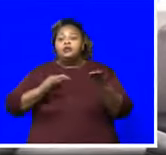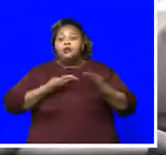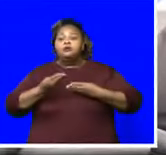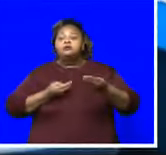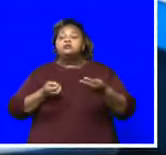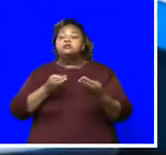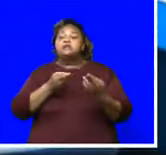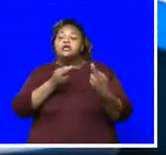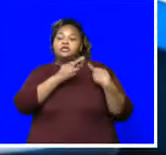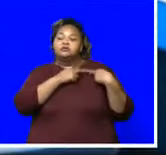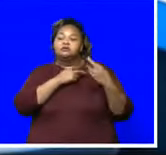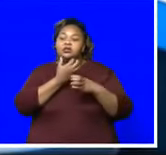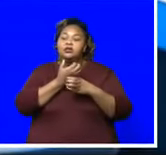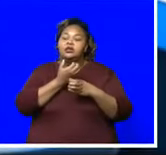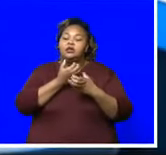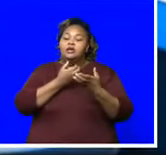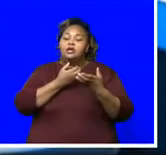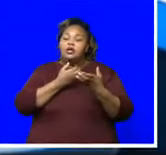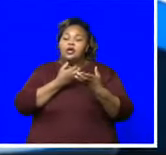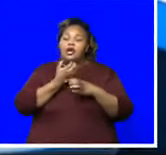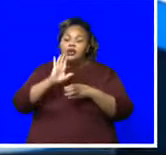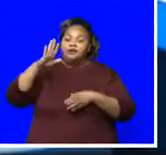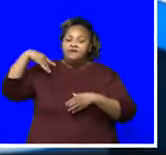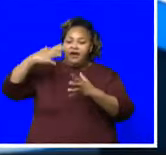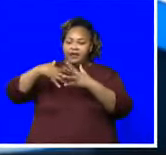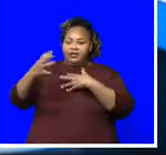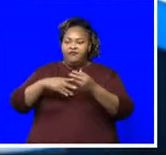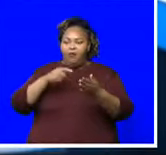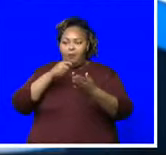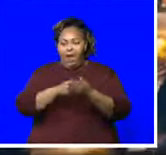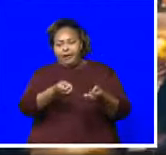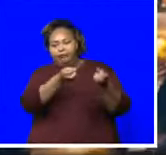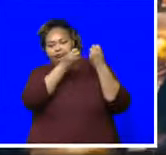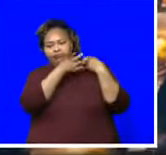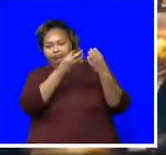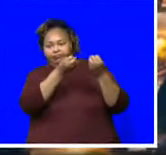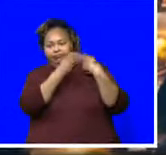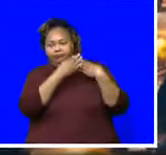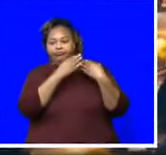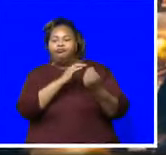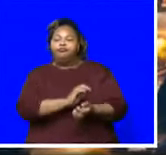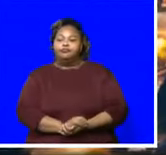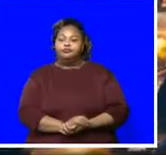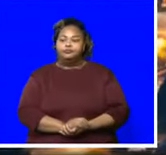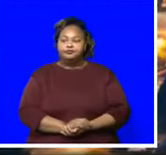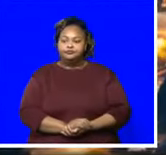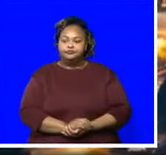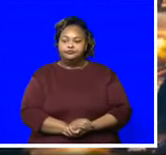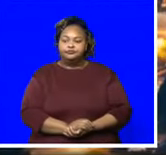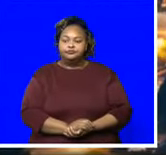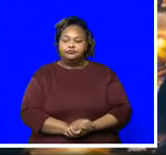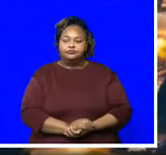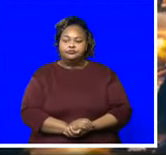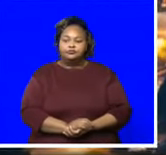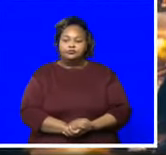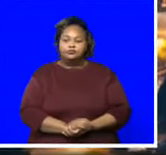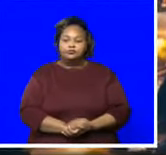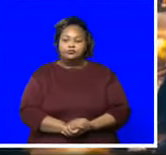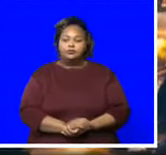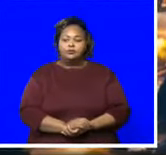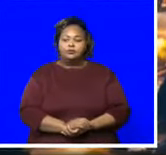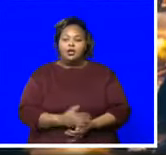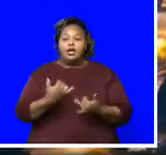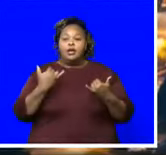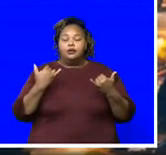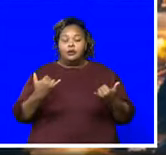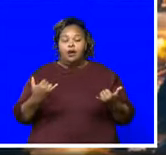kusebenta. Nelvengos Lentla to Kukela at Simbi, a sick combi, certain